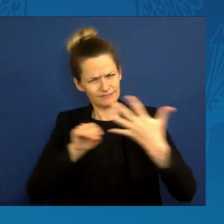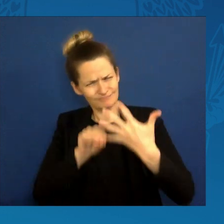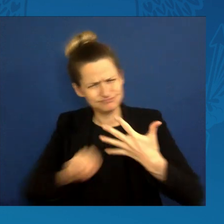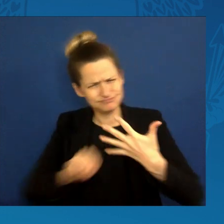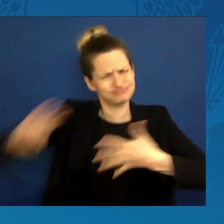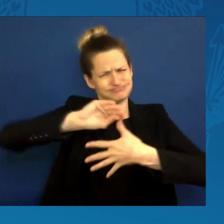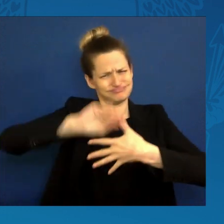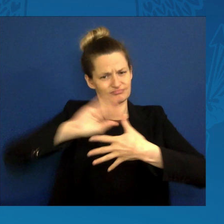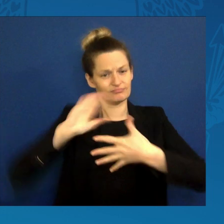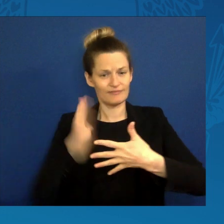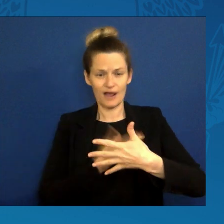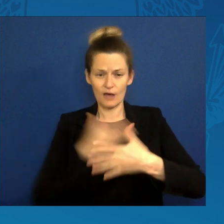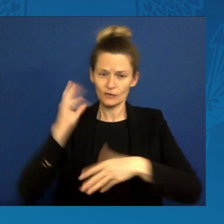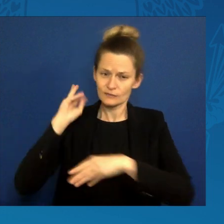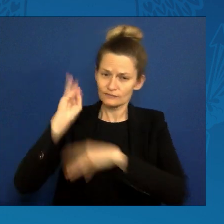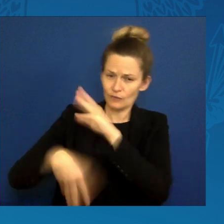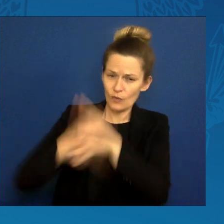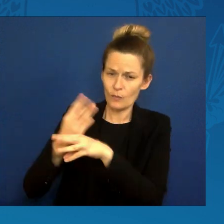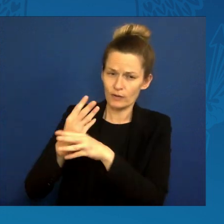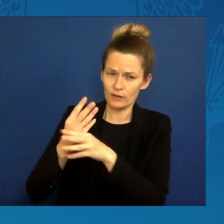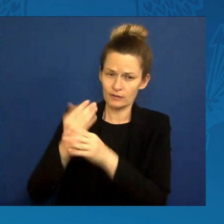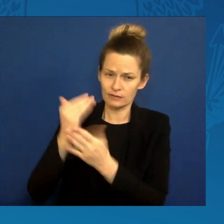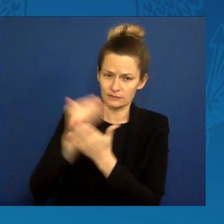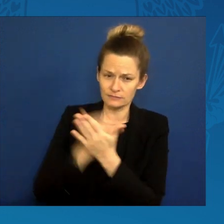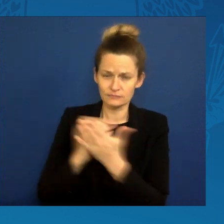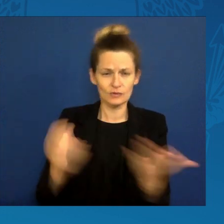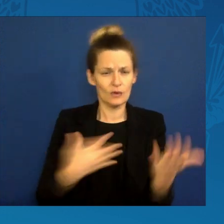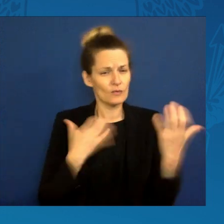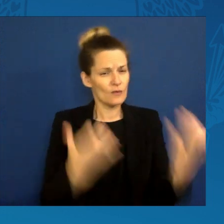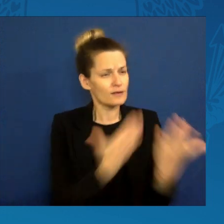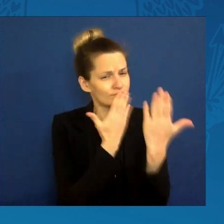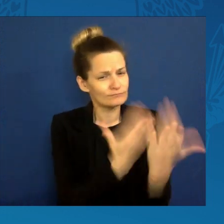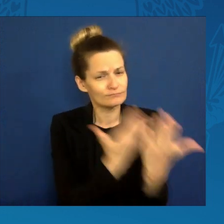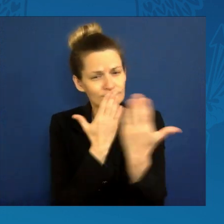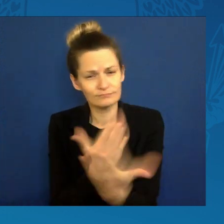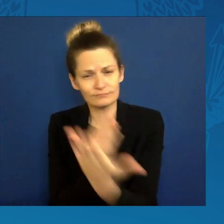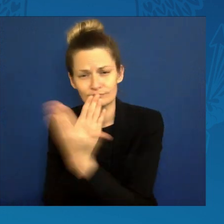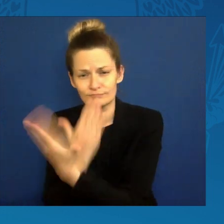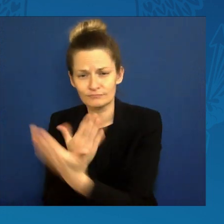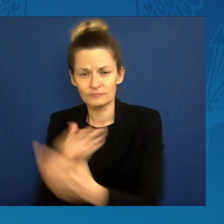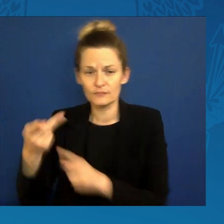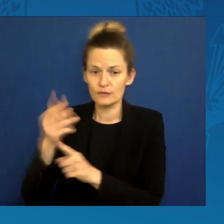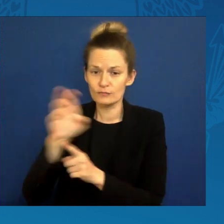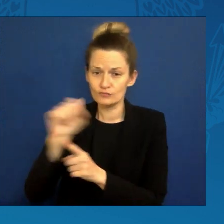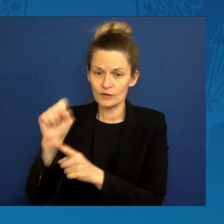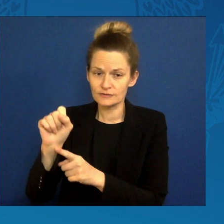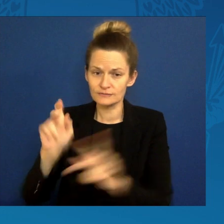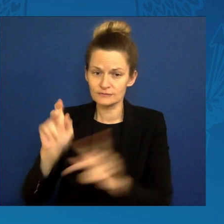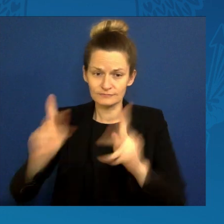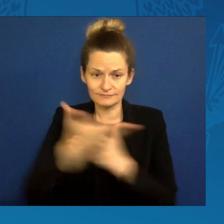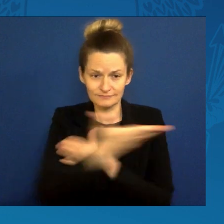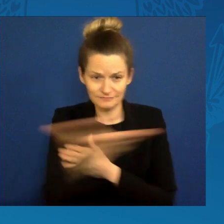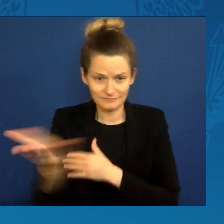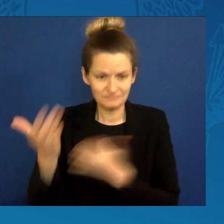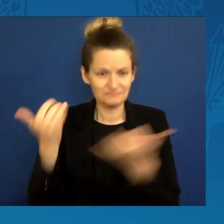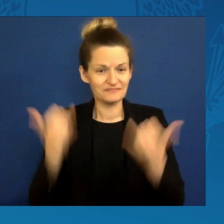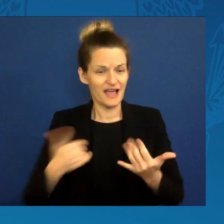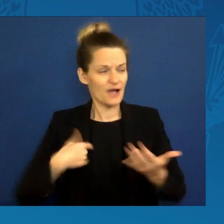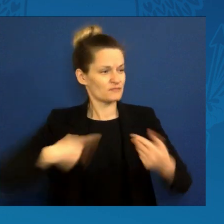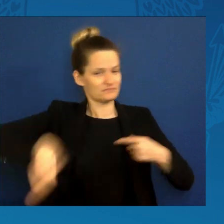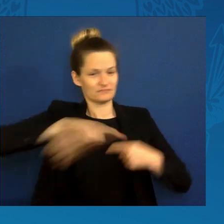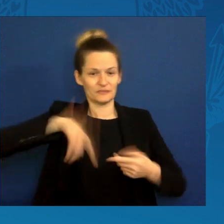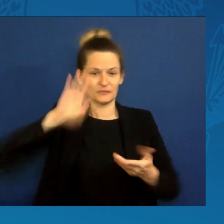that, thank you. And to the members of the press, thank you all. We're going to now begin our conversation. Thank you.